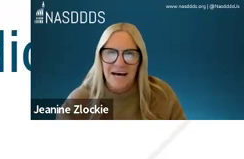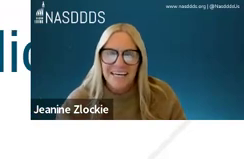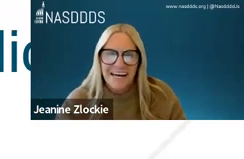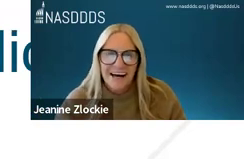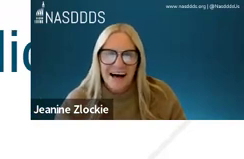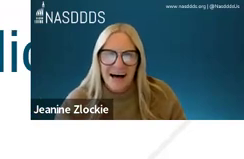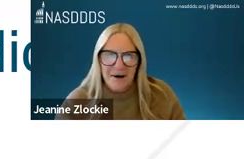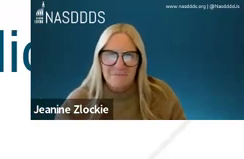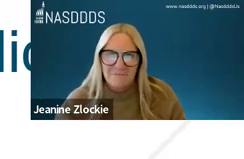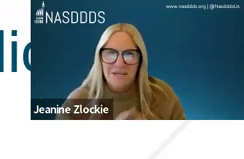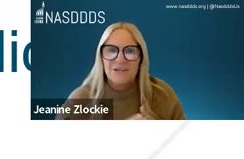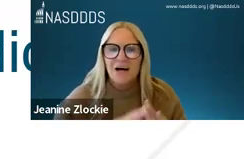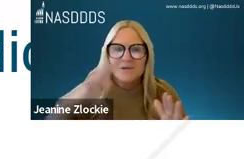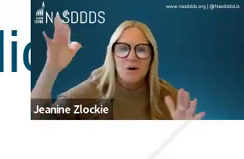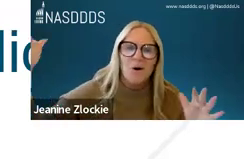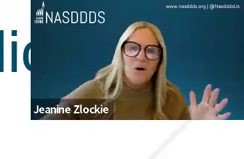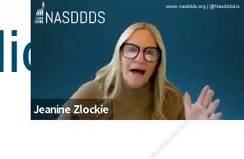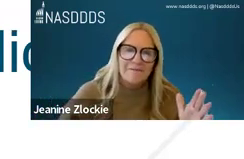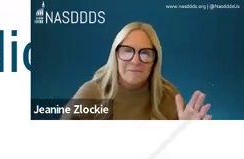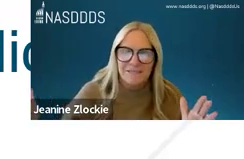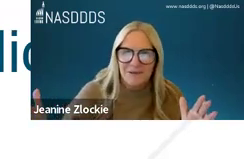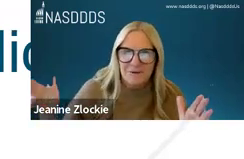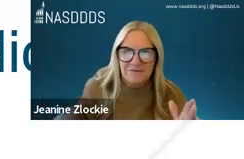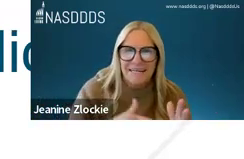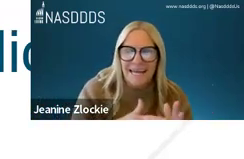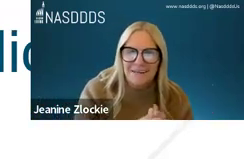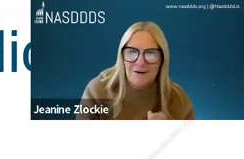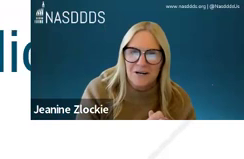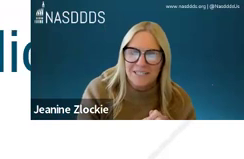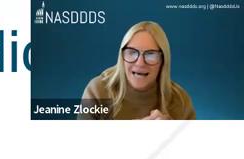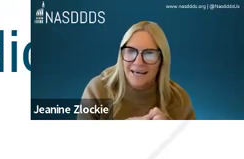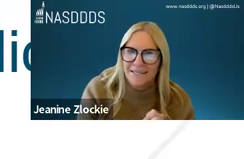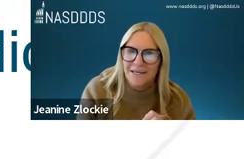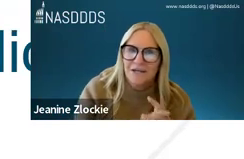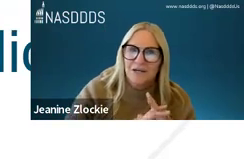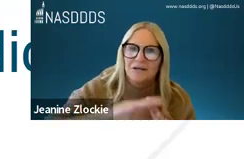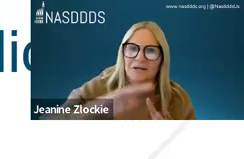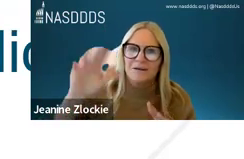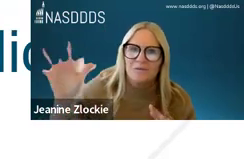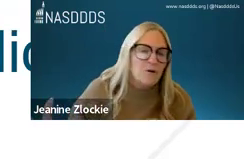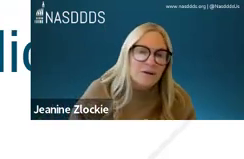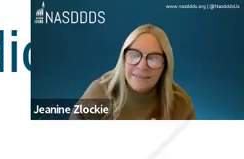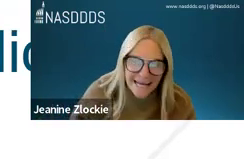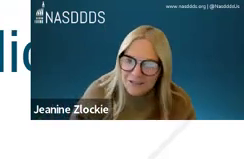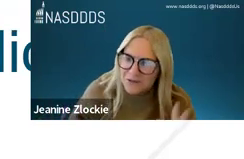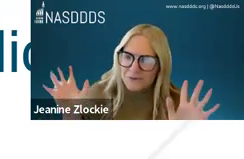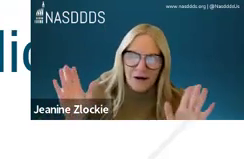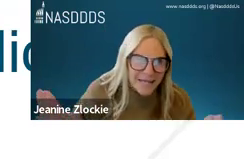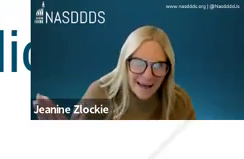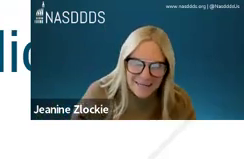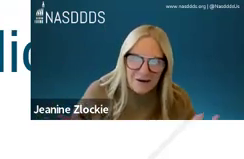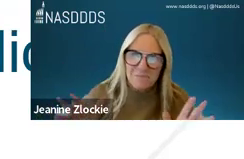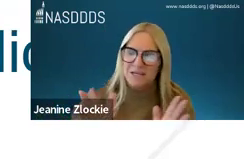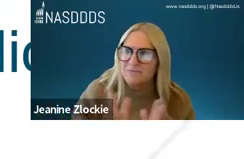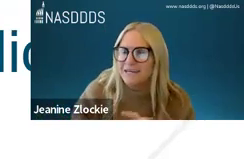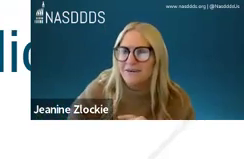now, but there's also a whole alphabet soup of Medicaid authorities that we won't even get to because we